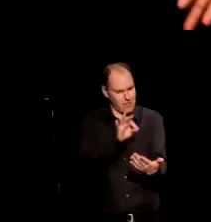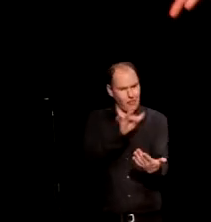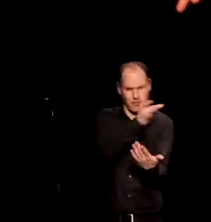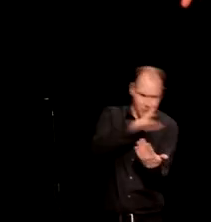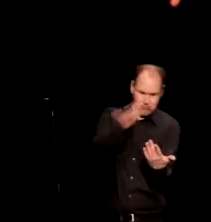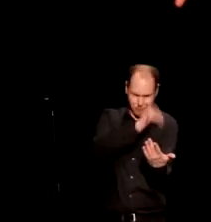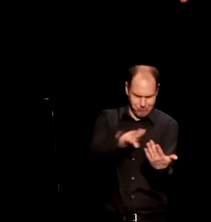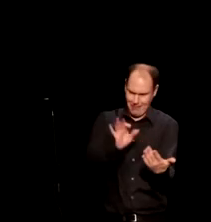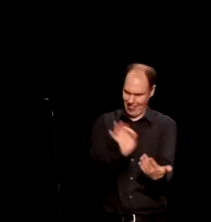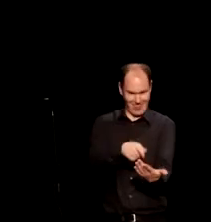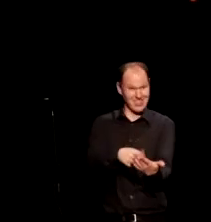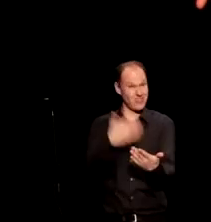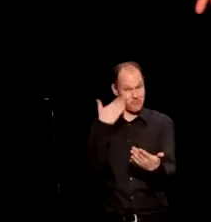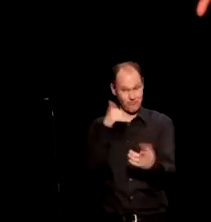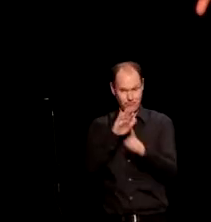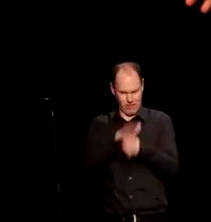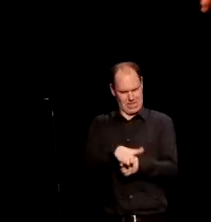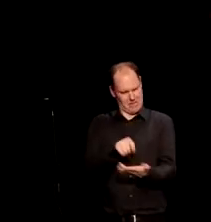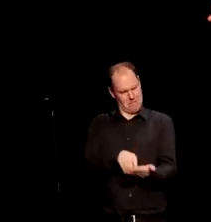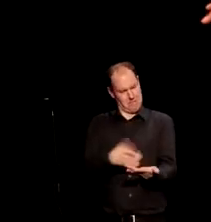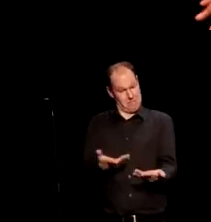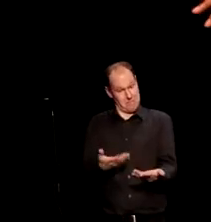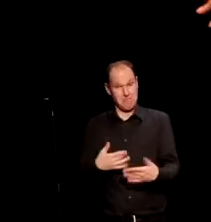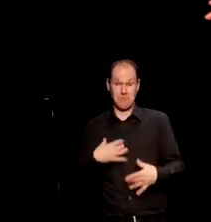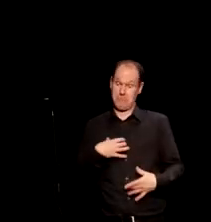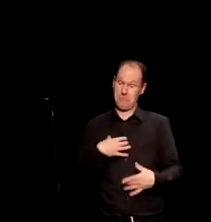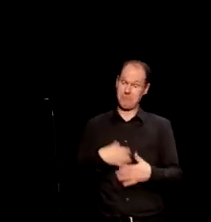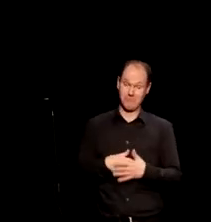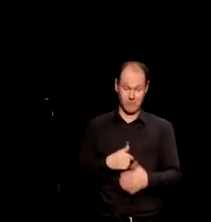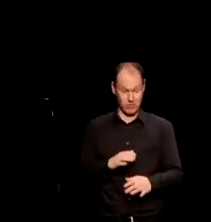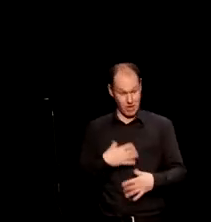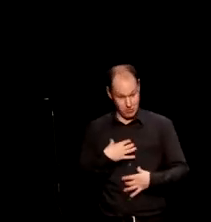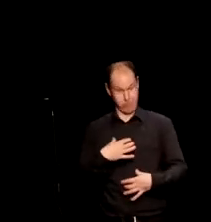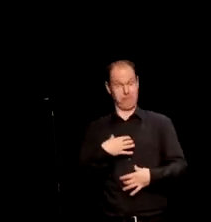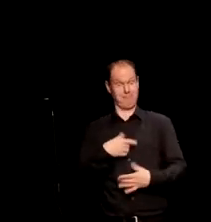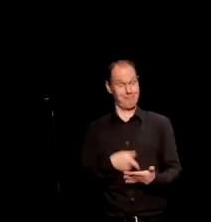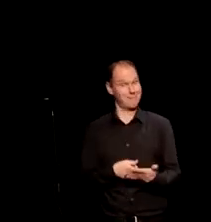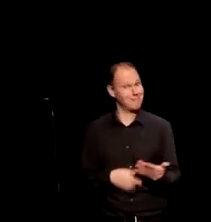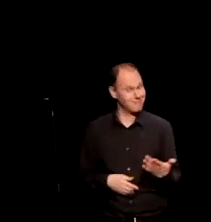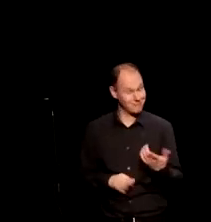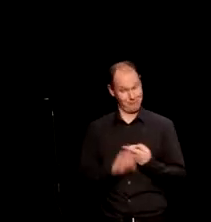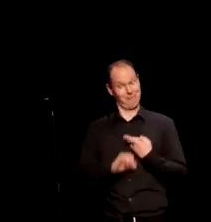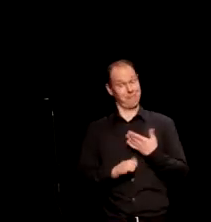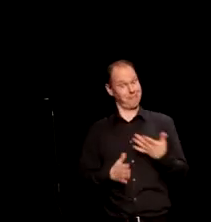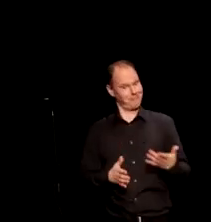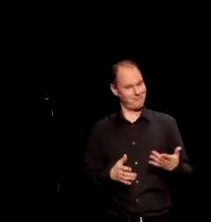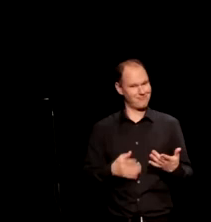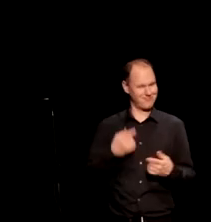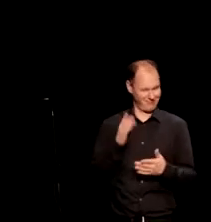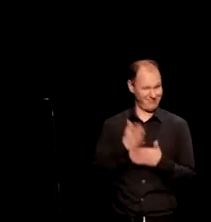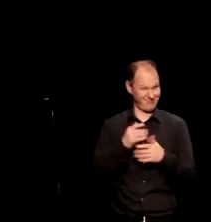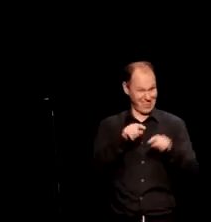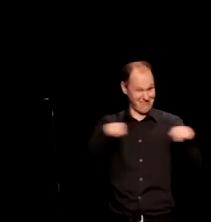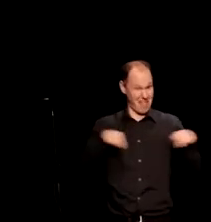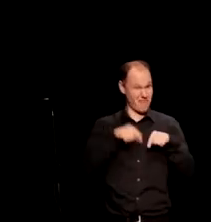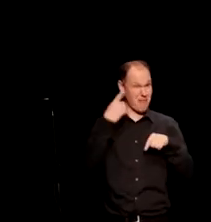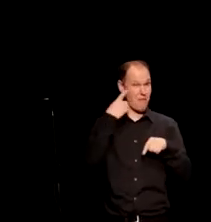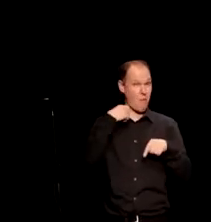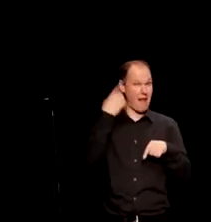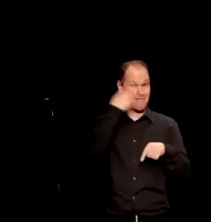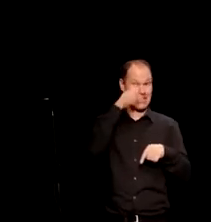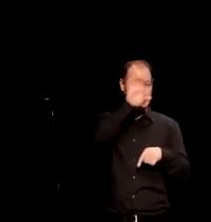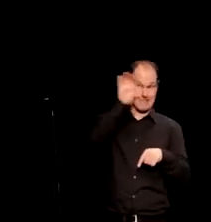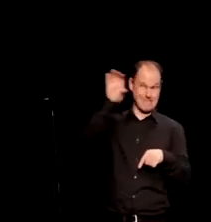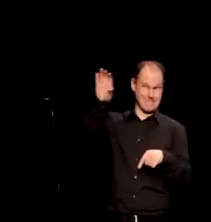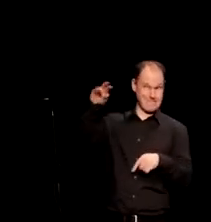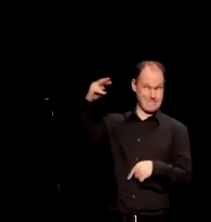scribbles whatsoever. So that was quite, yeah, taken aback a little bit, especially thinking about then these white faces watching us. But